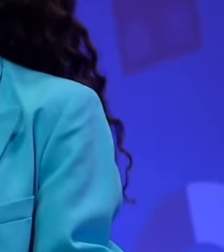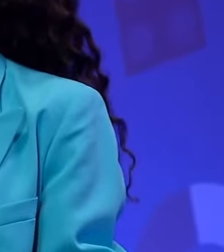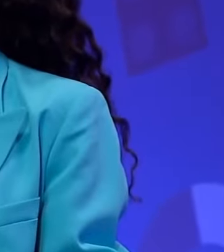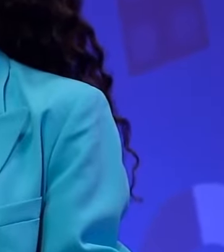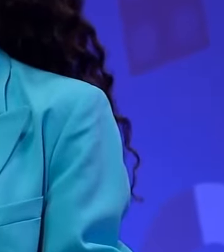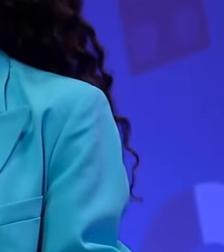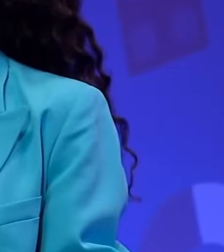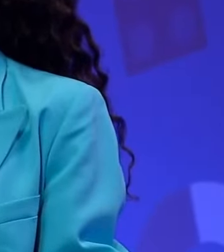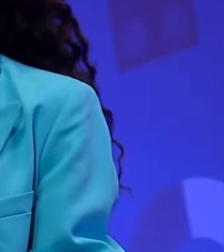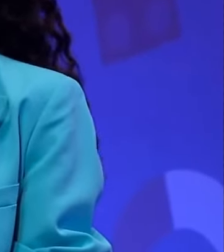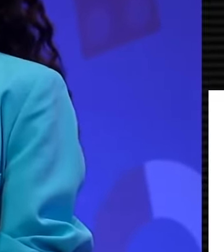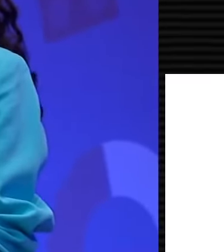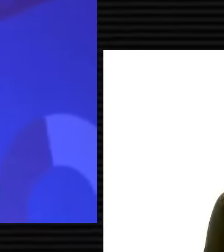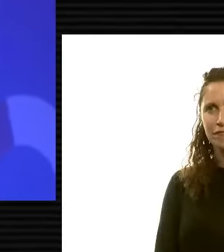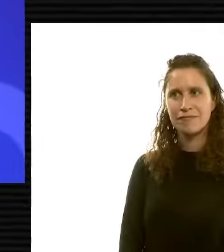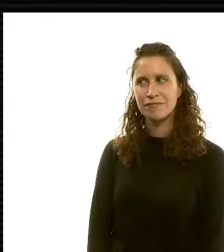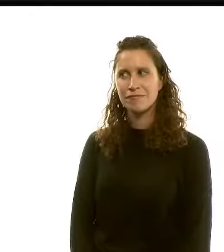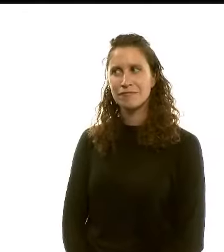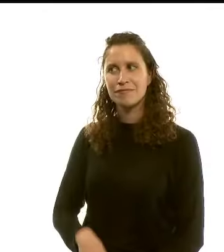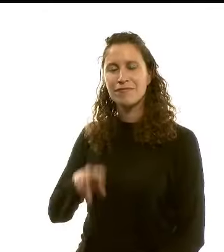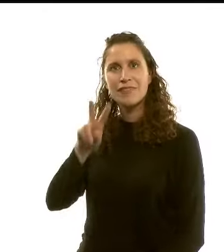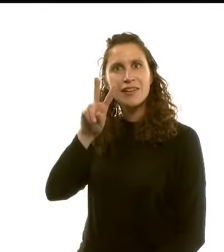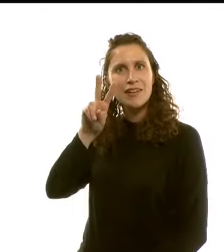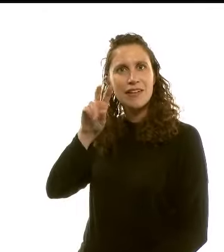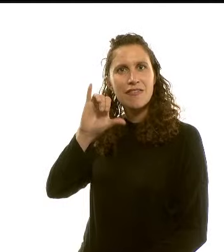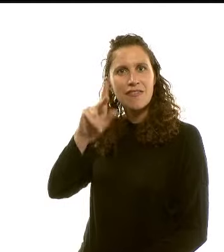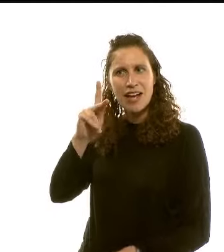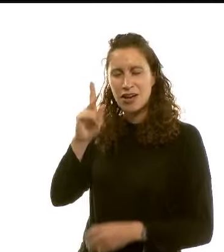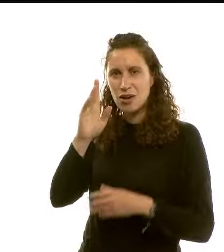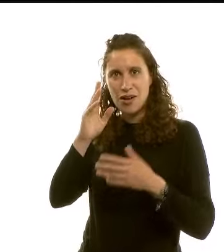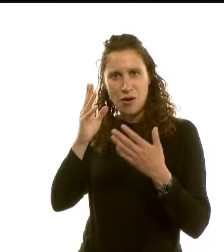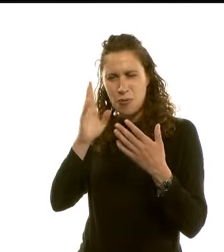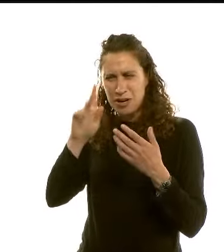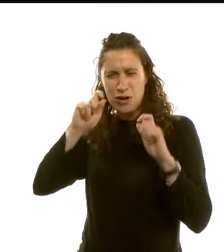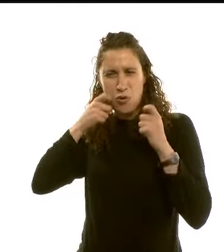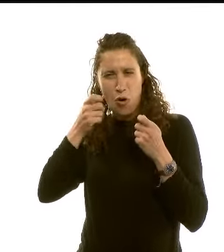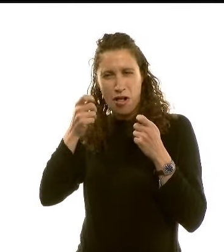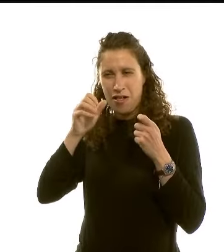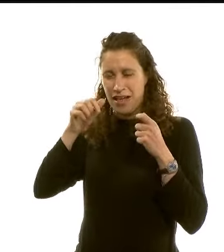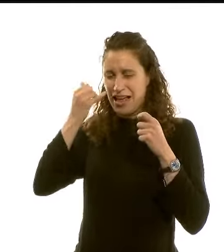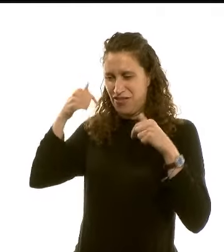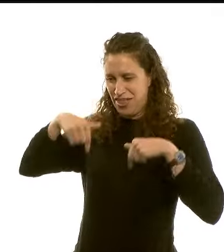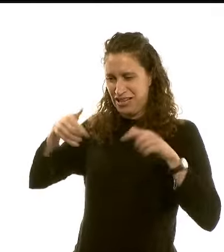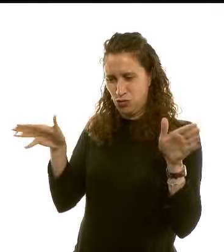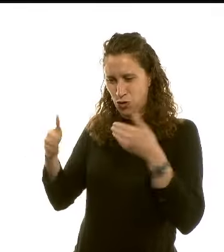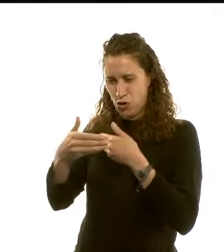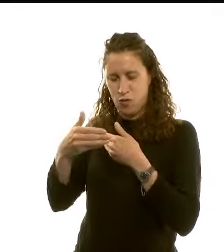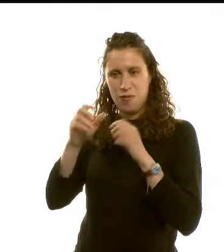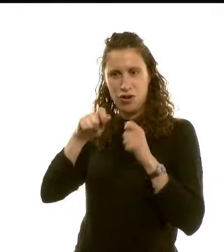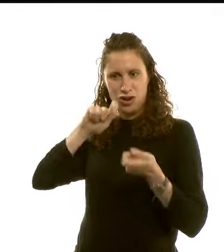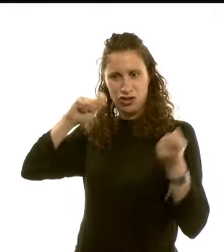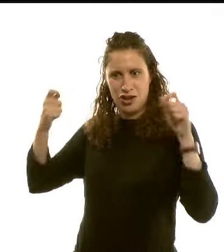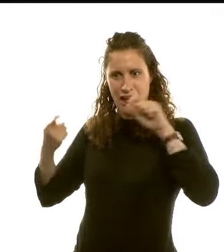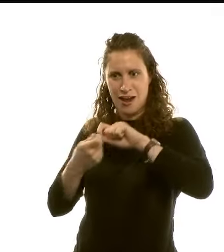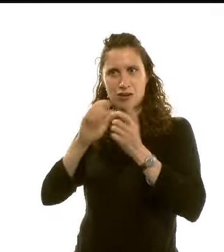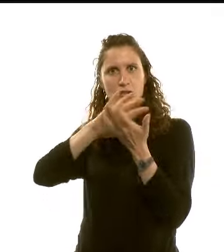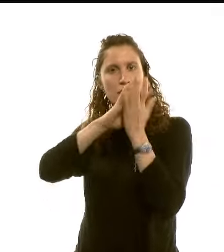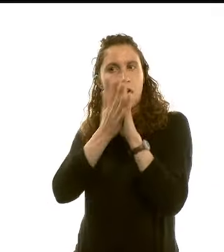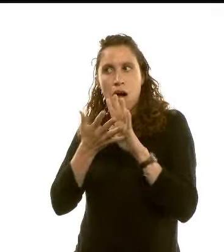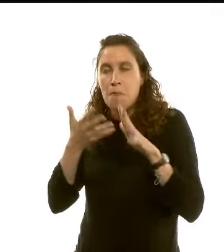All right, Vic, wouldn't it be amazing if there was some way to turn this vividly colored room in Denmark into some, I